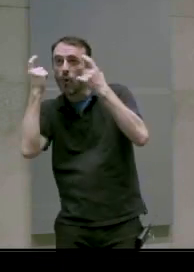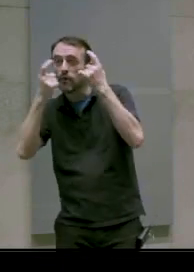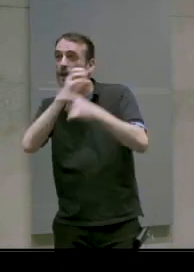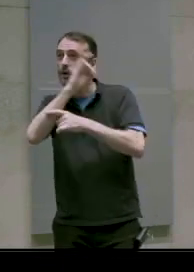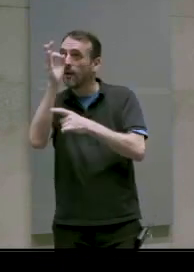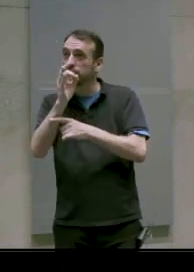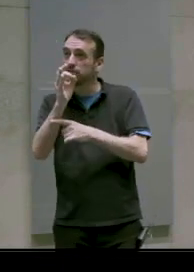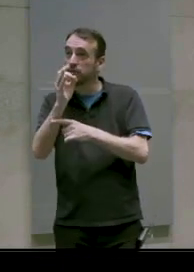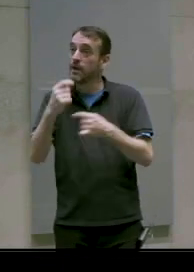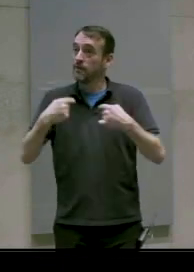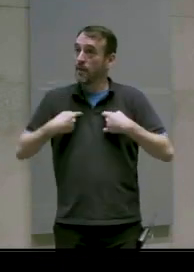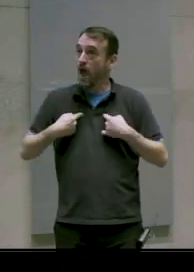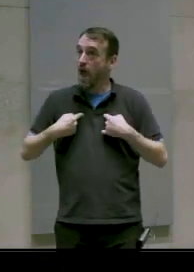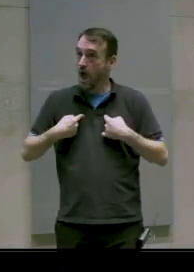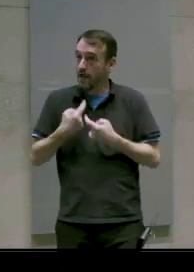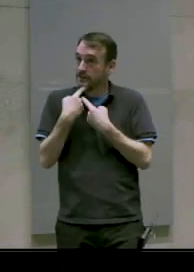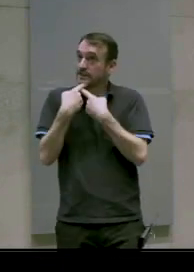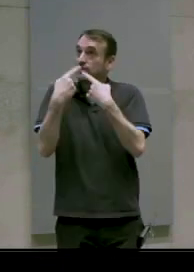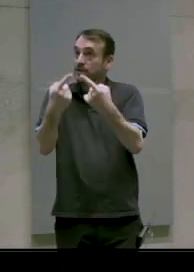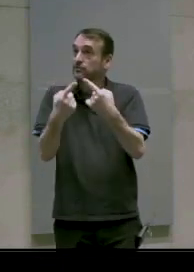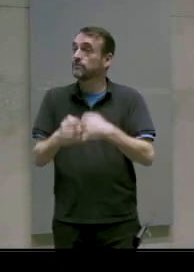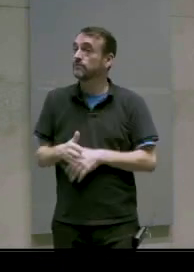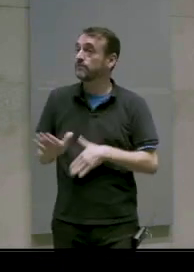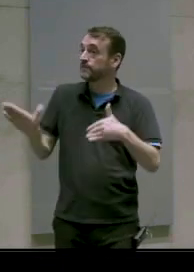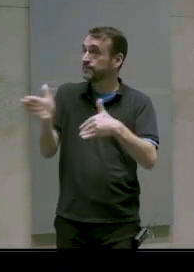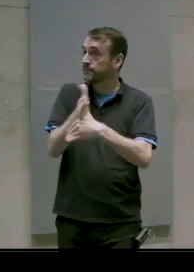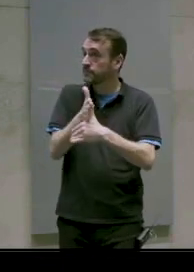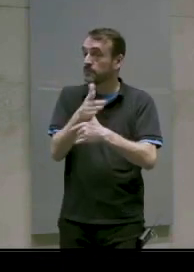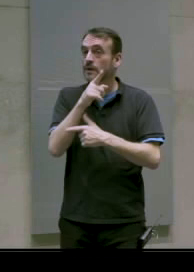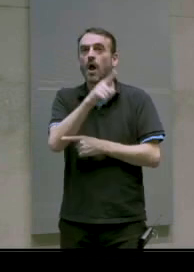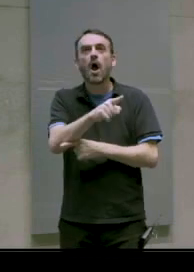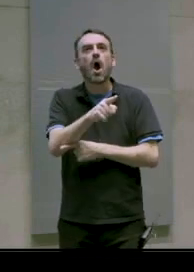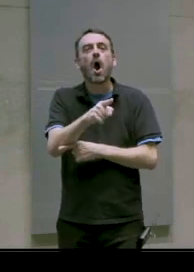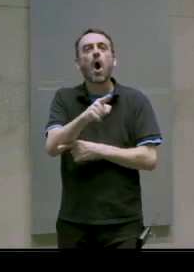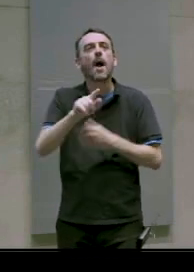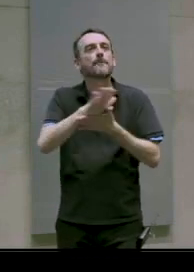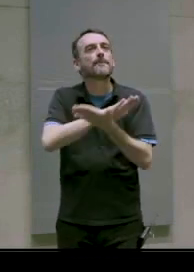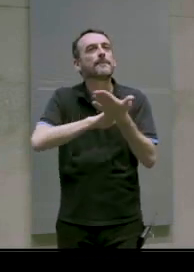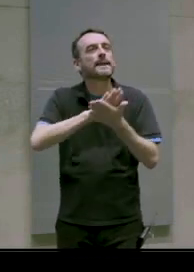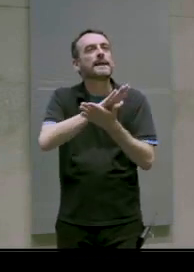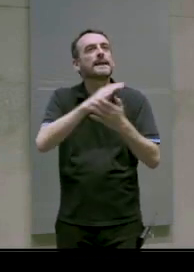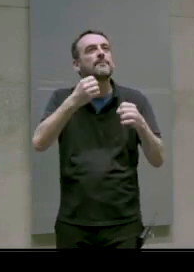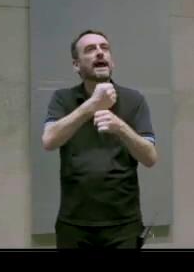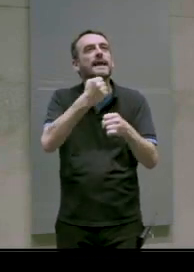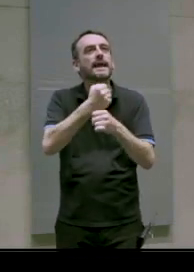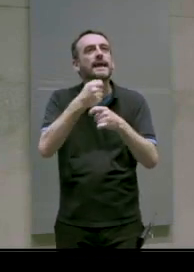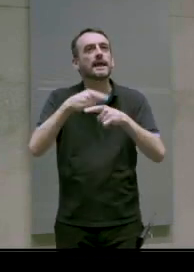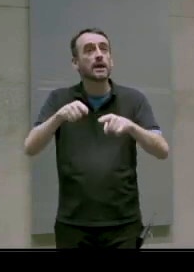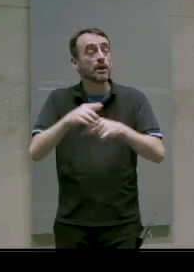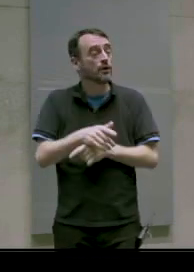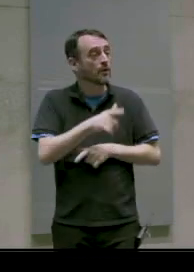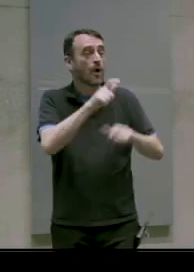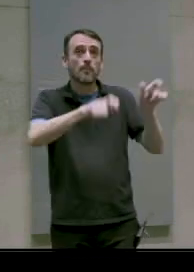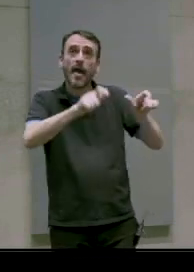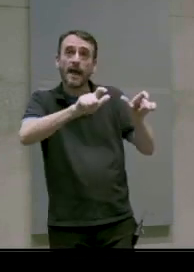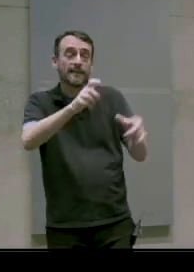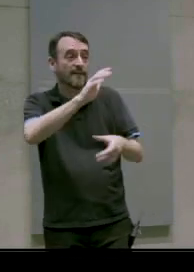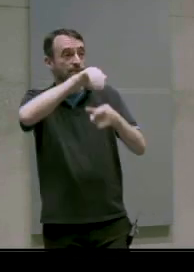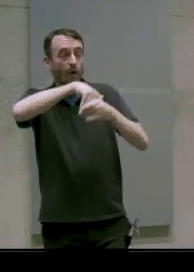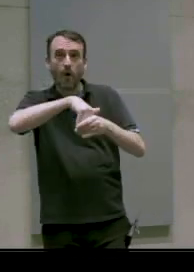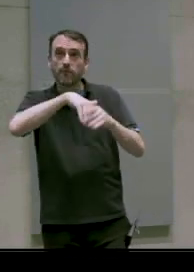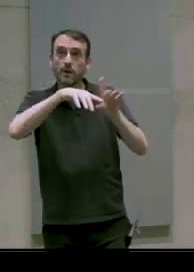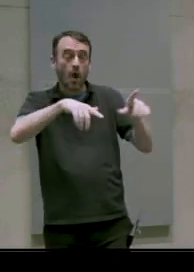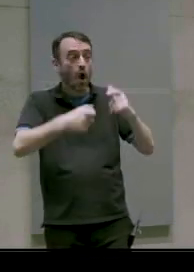first suggestion is create possibilities for meaning making. Where games allow for players to take a moment and reflect, they also create